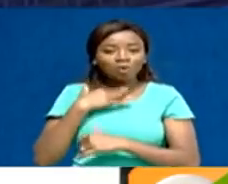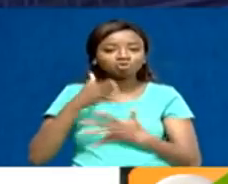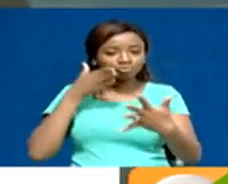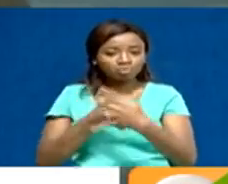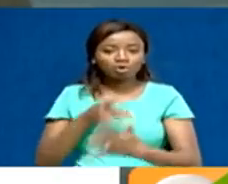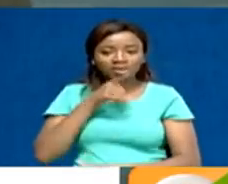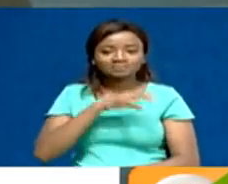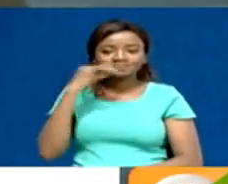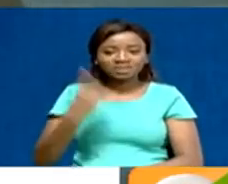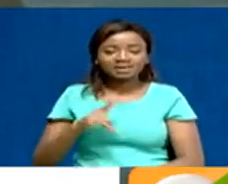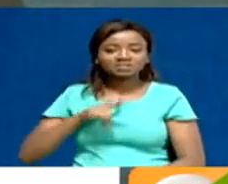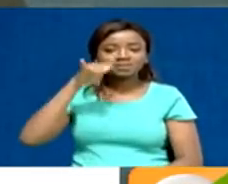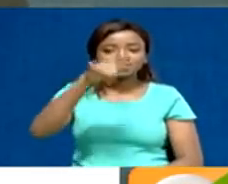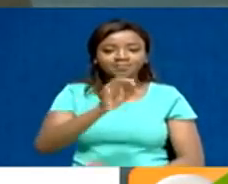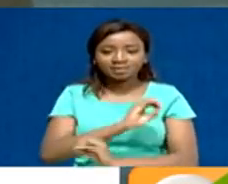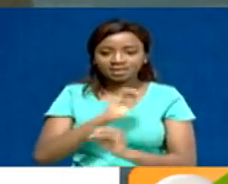flight bans.